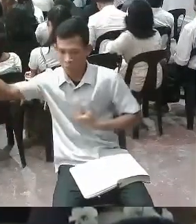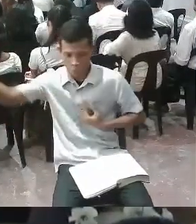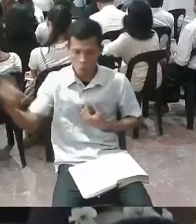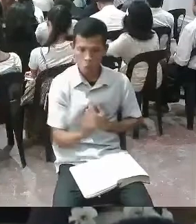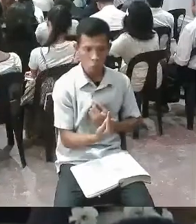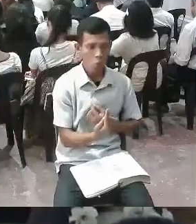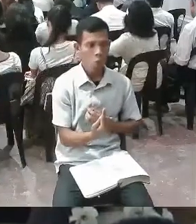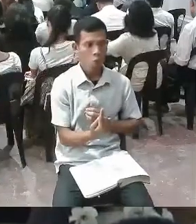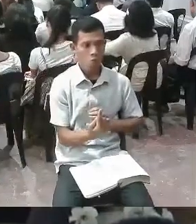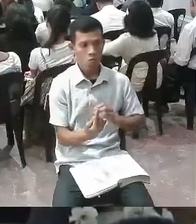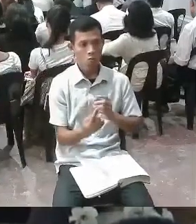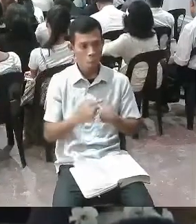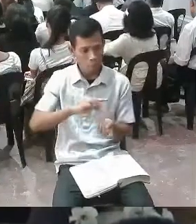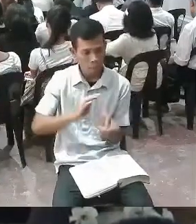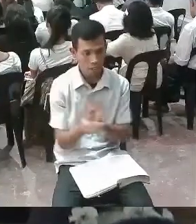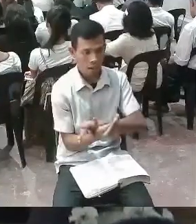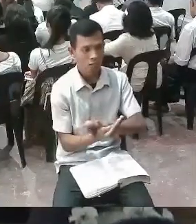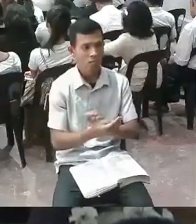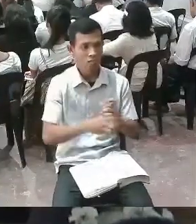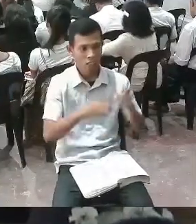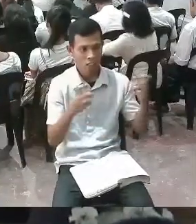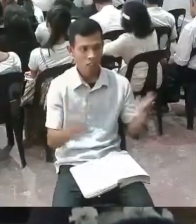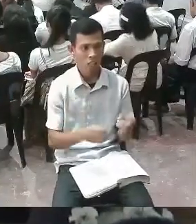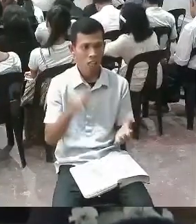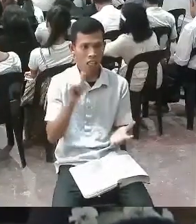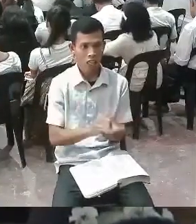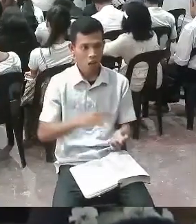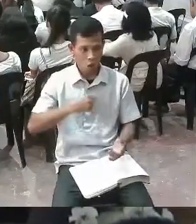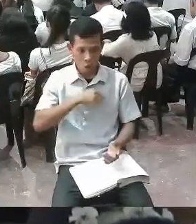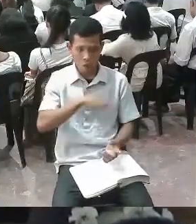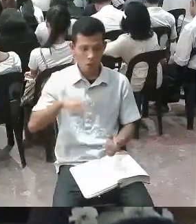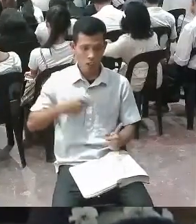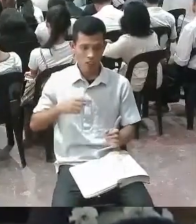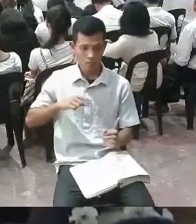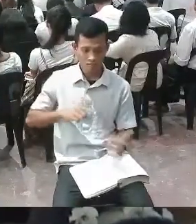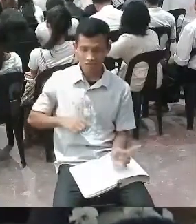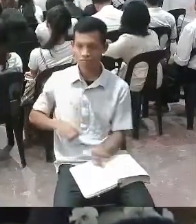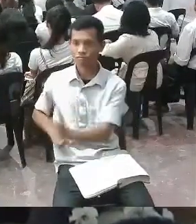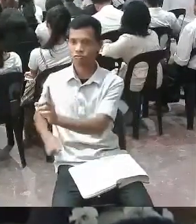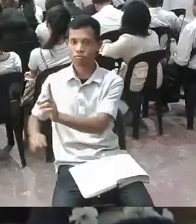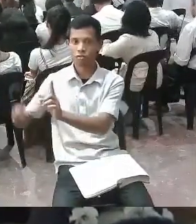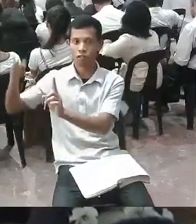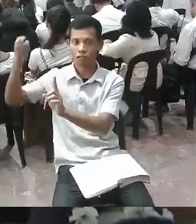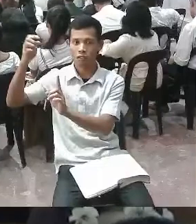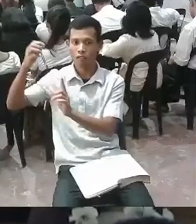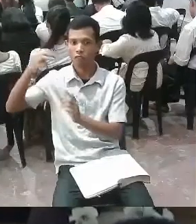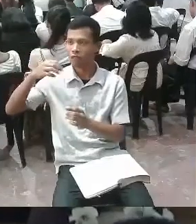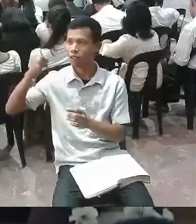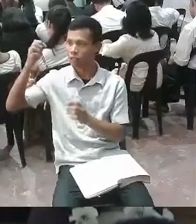we might be made the righteousness of God in Him.